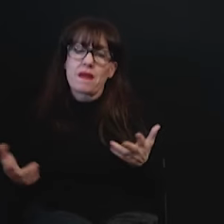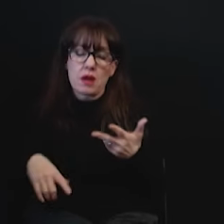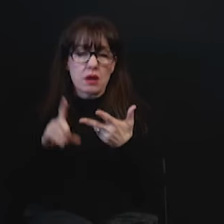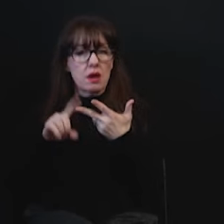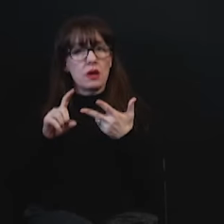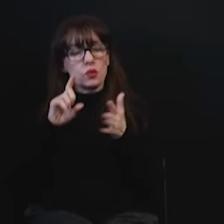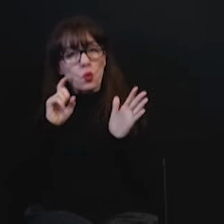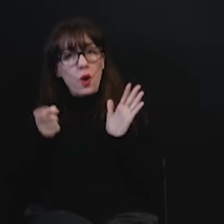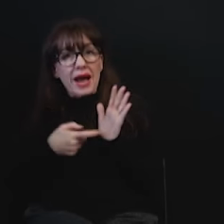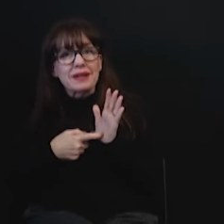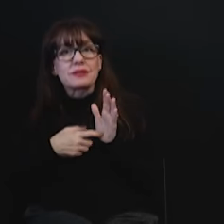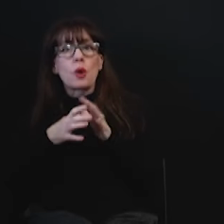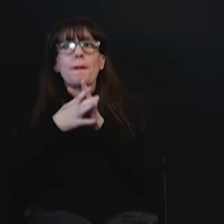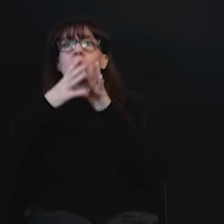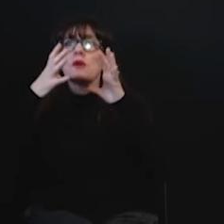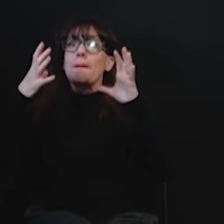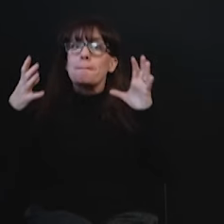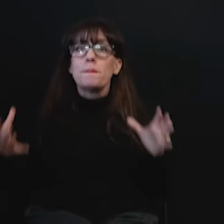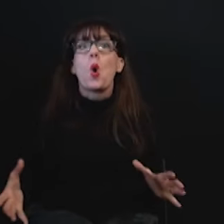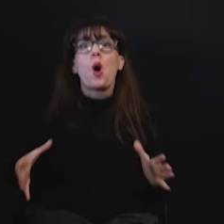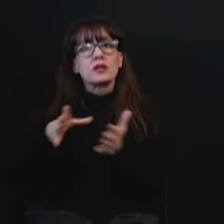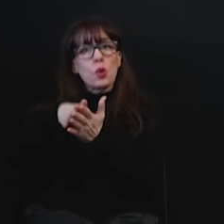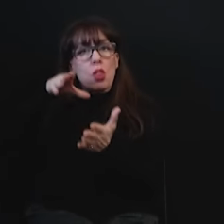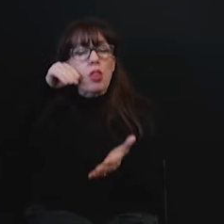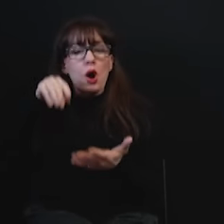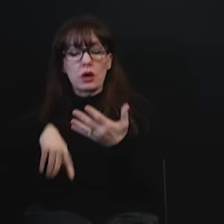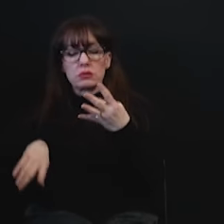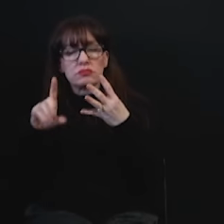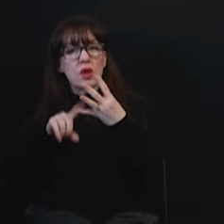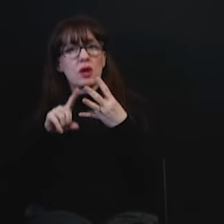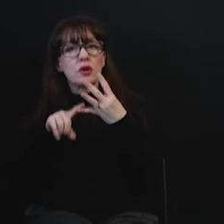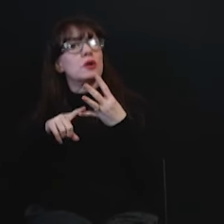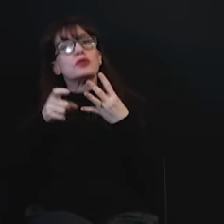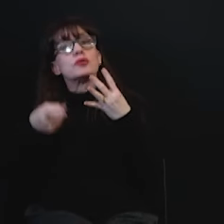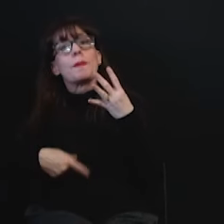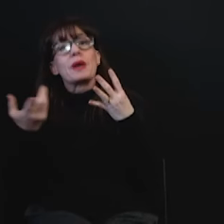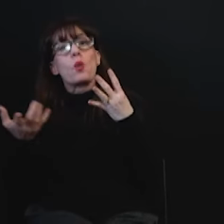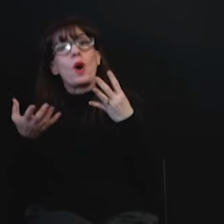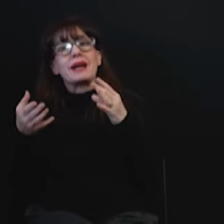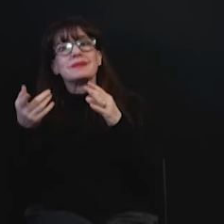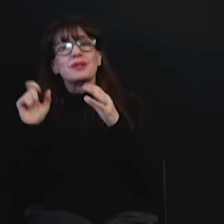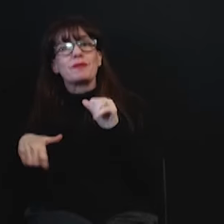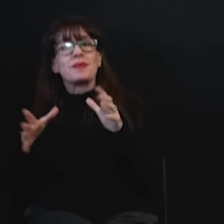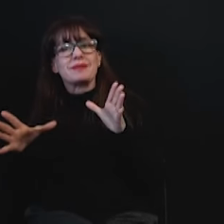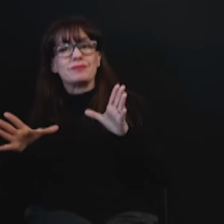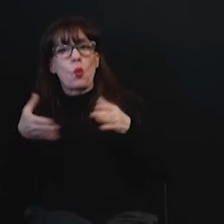is to recognize there is so much more you have yet to learn. To be humble is to be teachable.